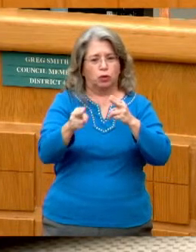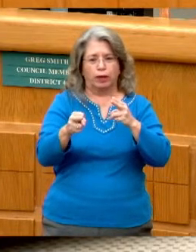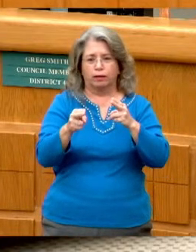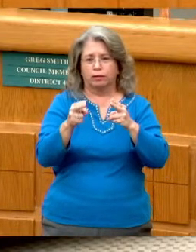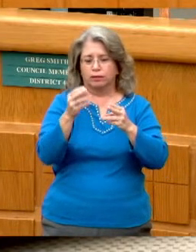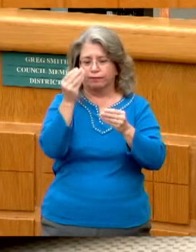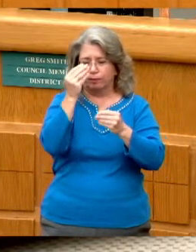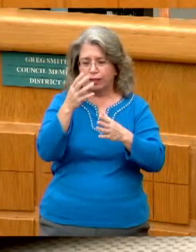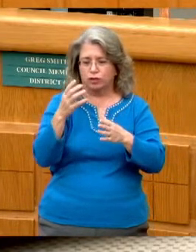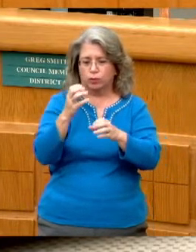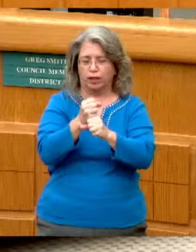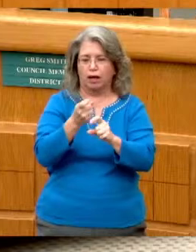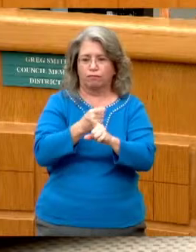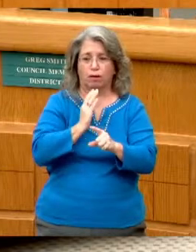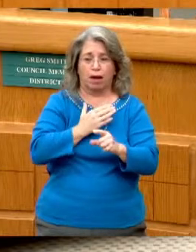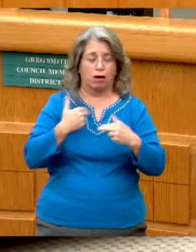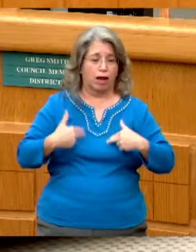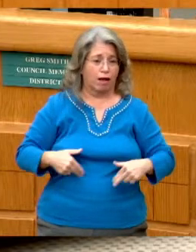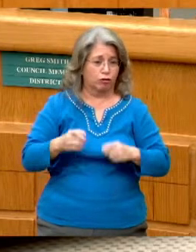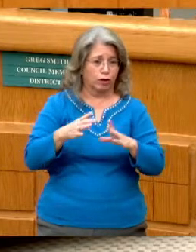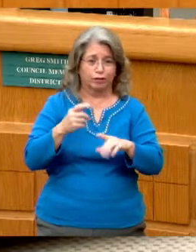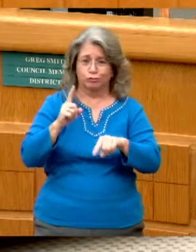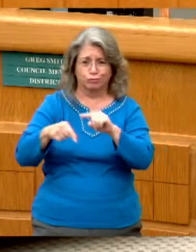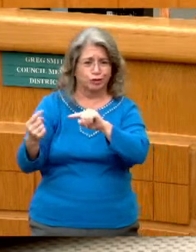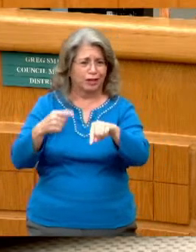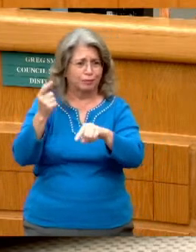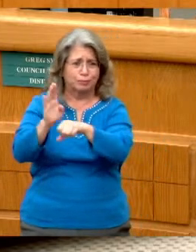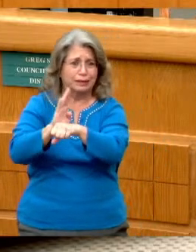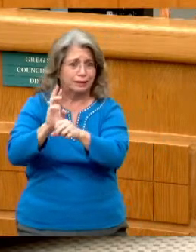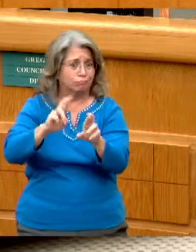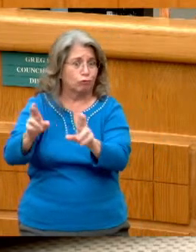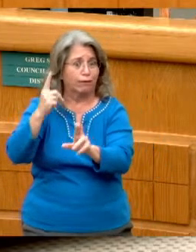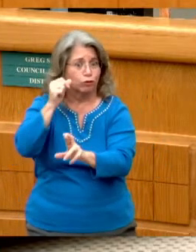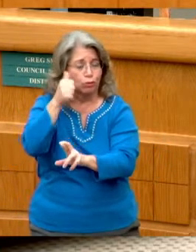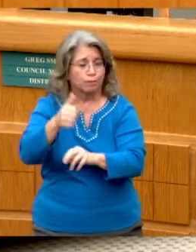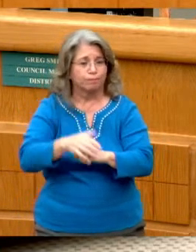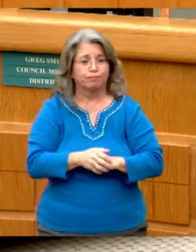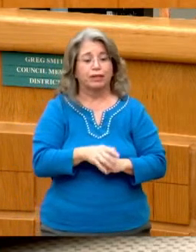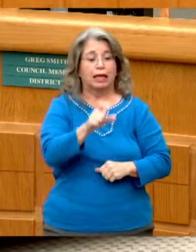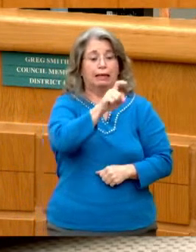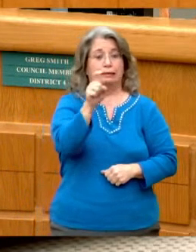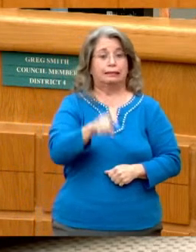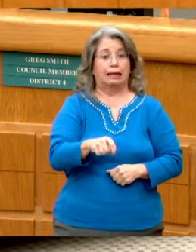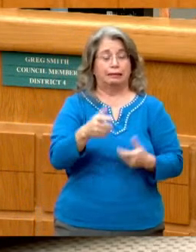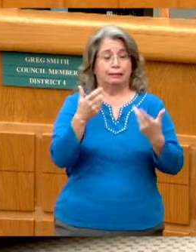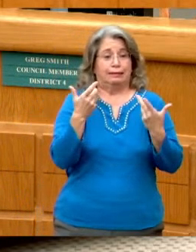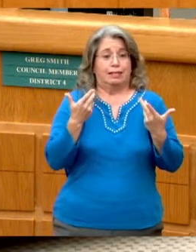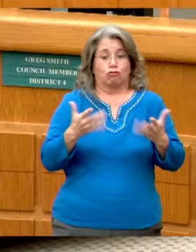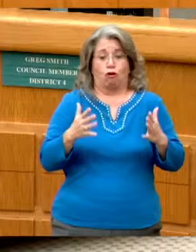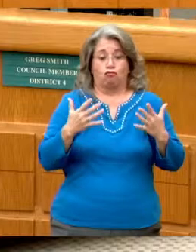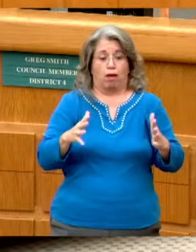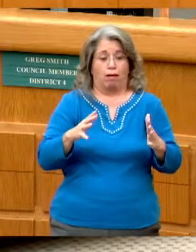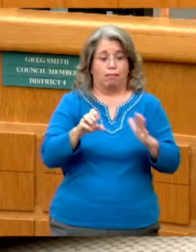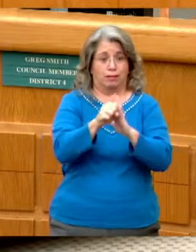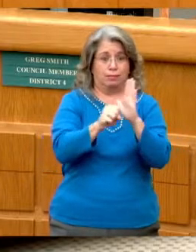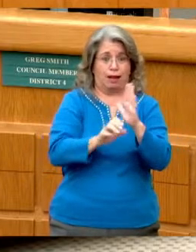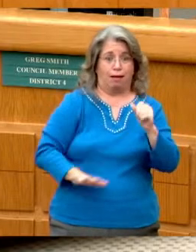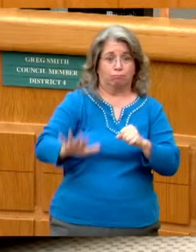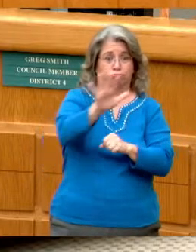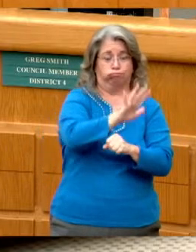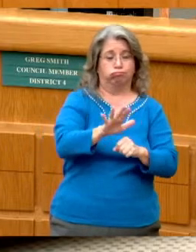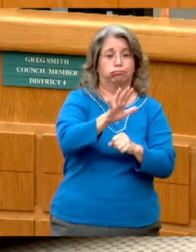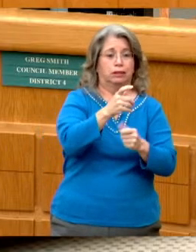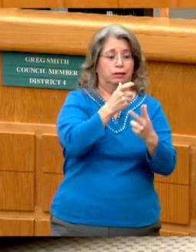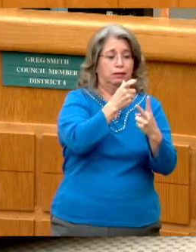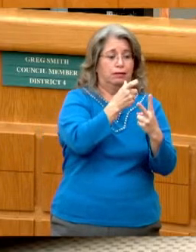director, who's busy preparing for tomorrow, is that Texas has administered more doses of the vaccine than any other state